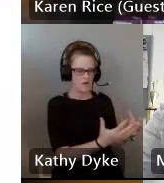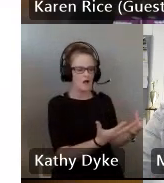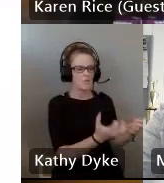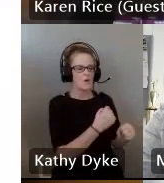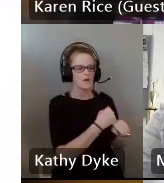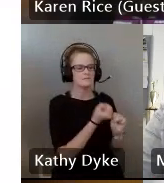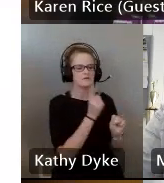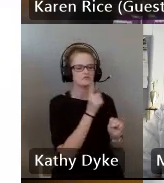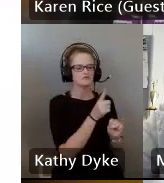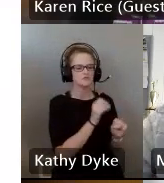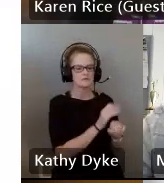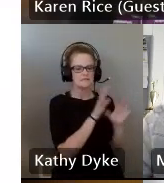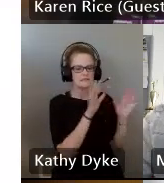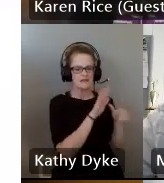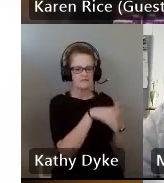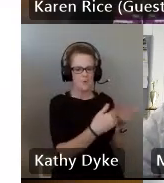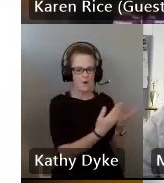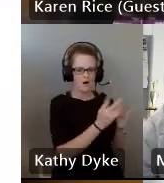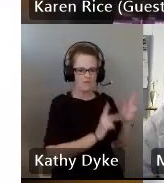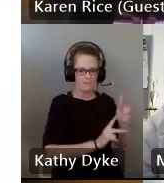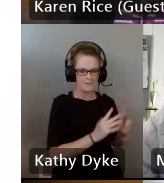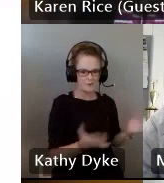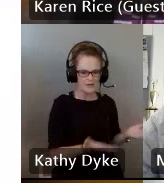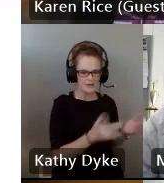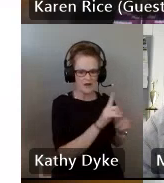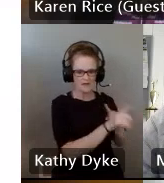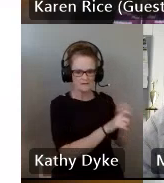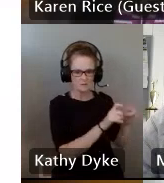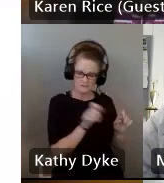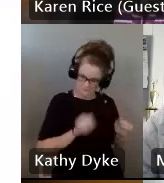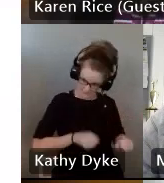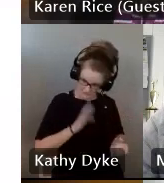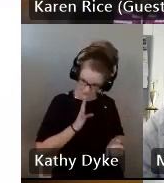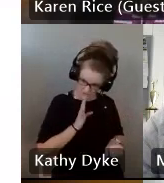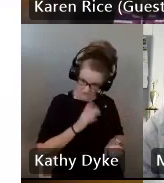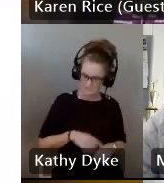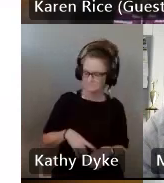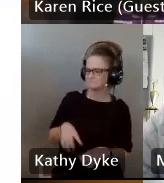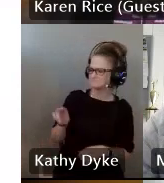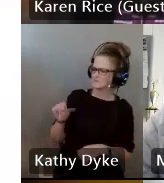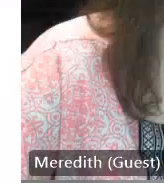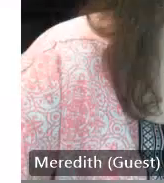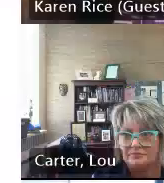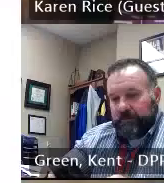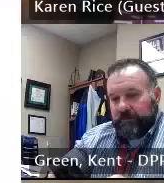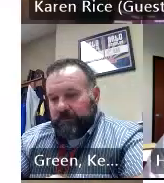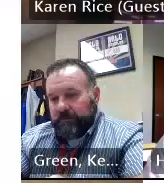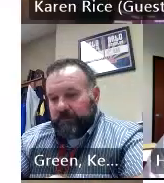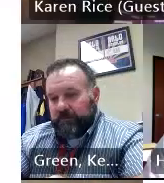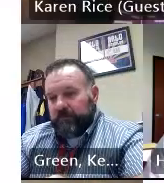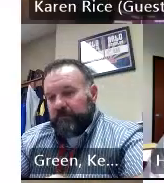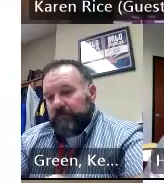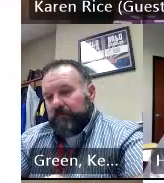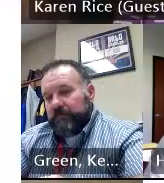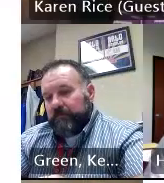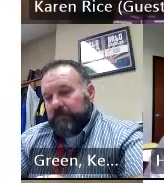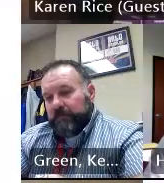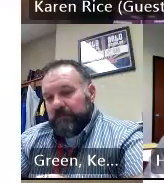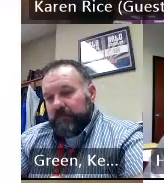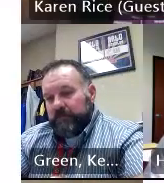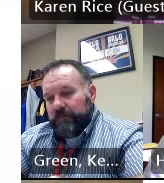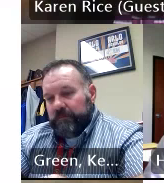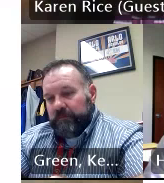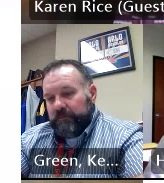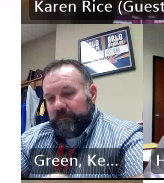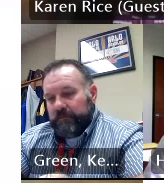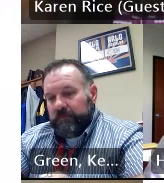we have it clear for our people here. Tara, do you mind to speak? No, you're exactly right, Zach. So I'm not sure which